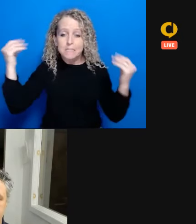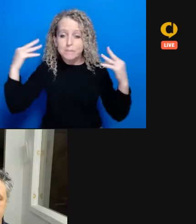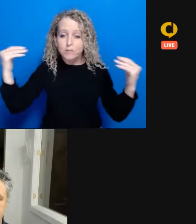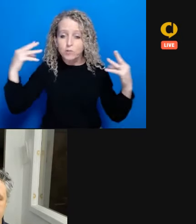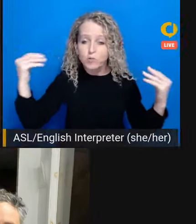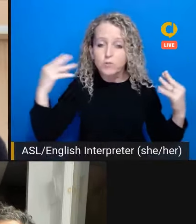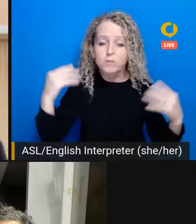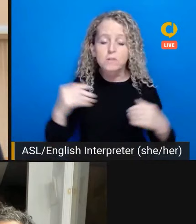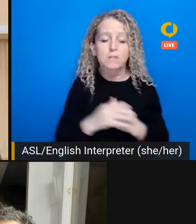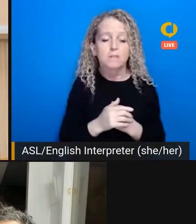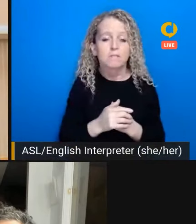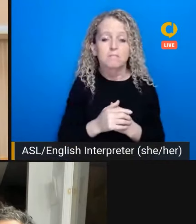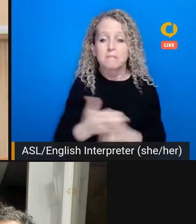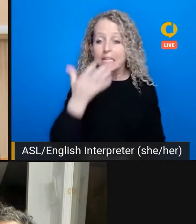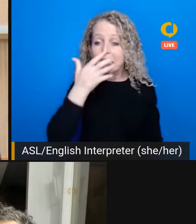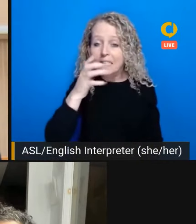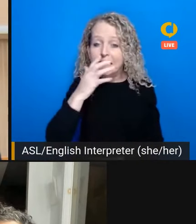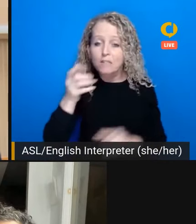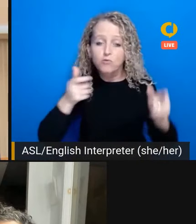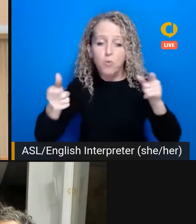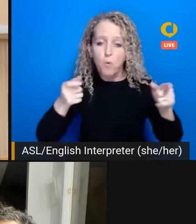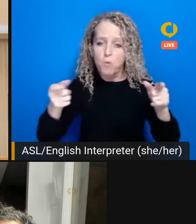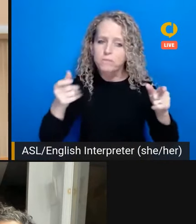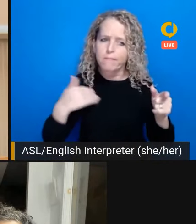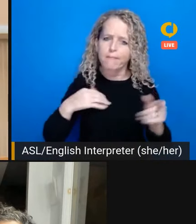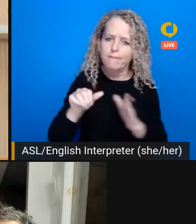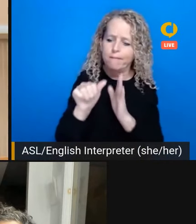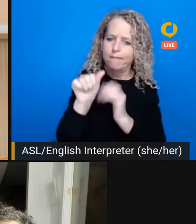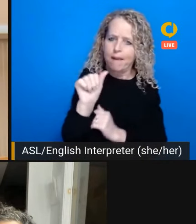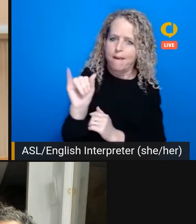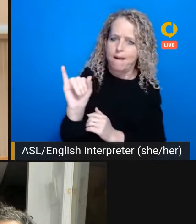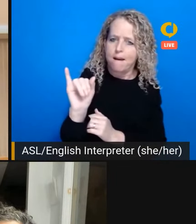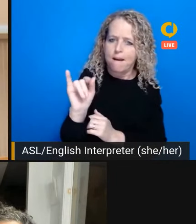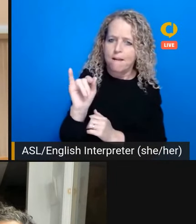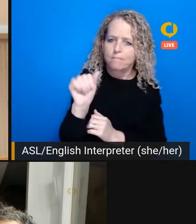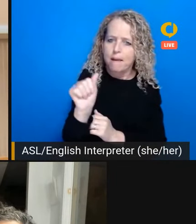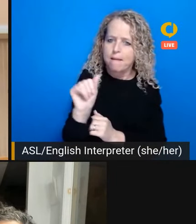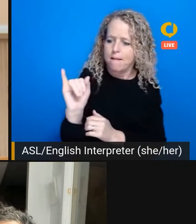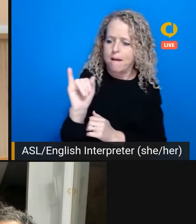control systems and stuff. So when you think of,